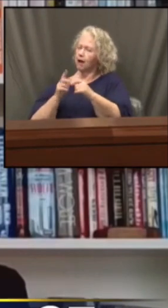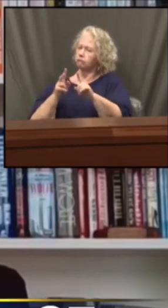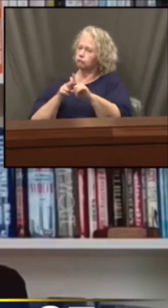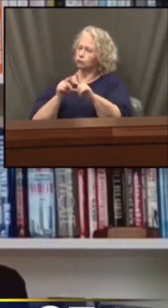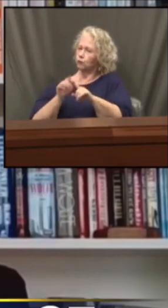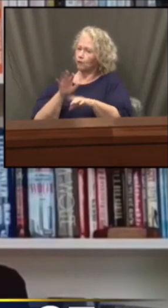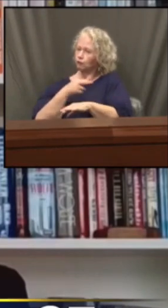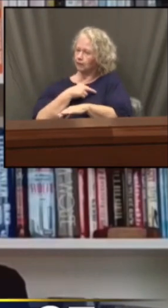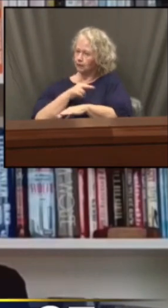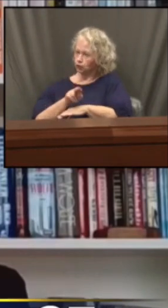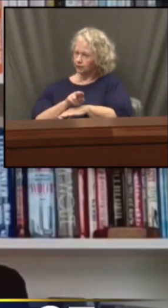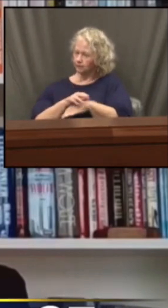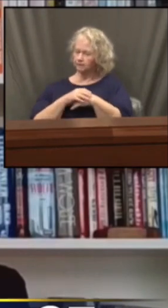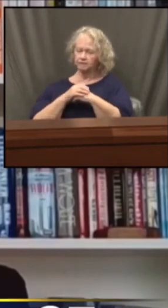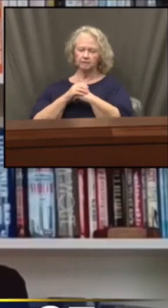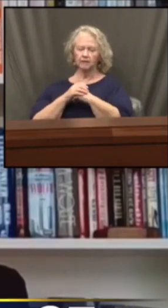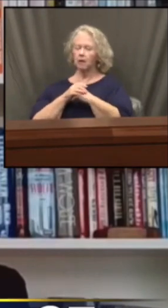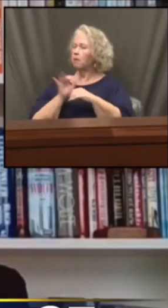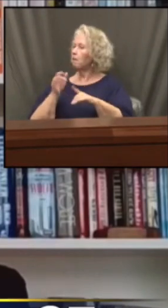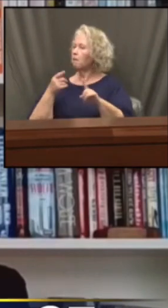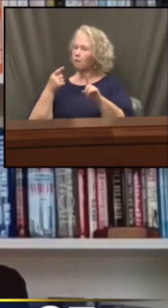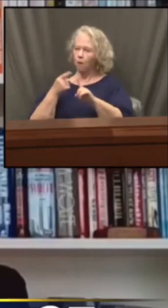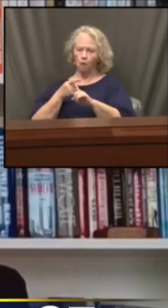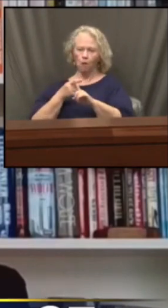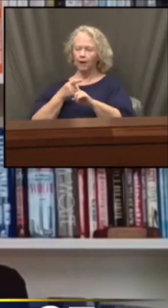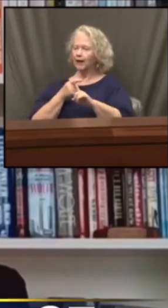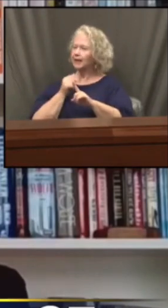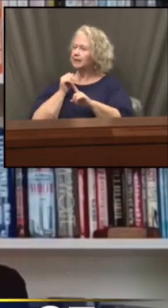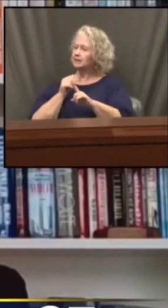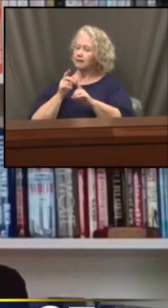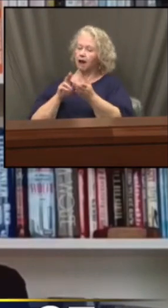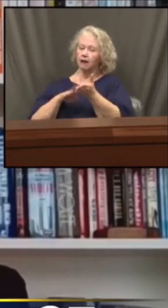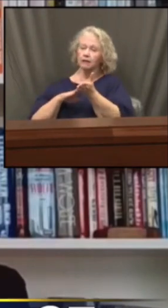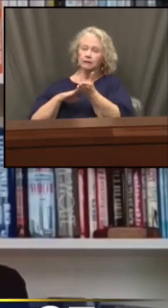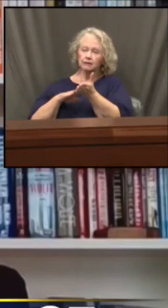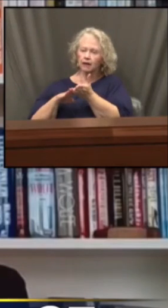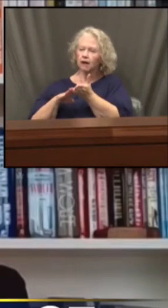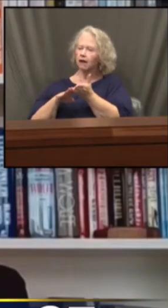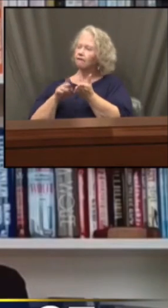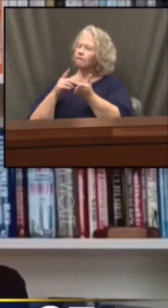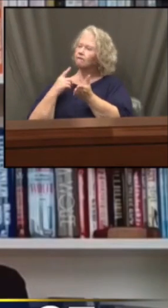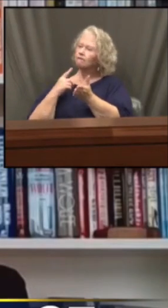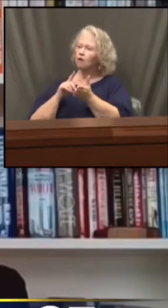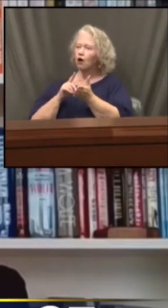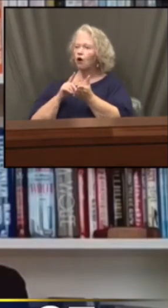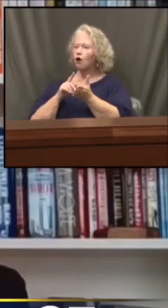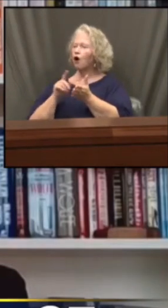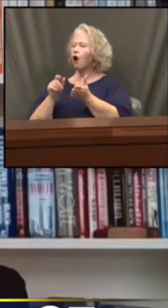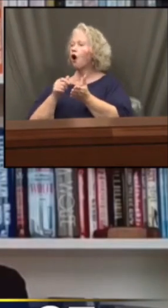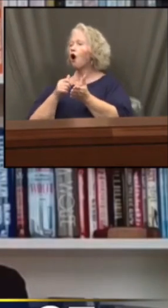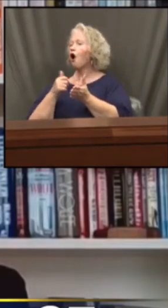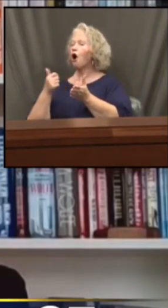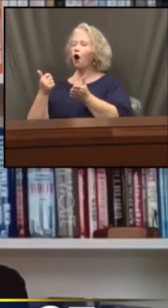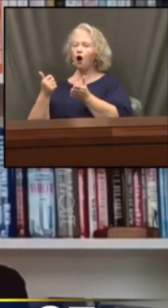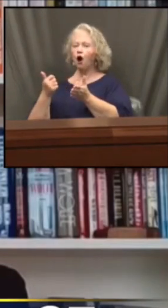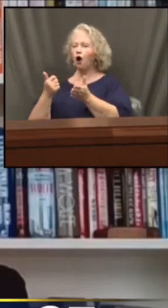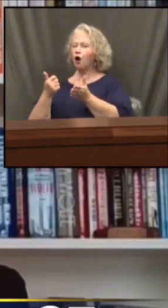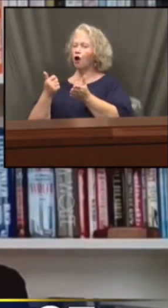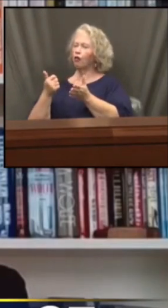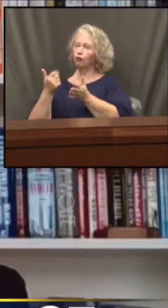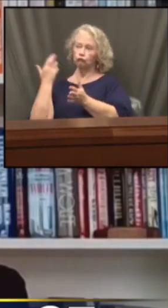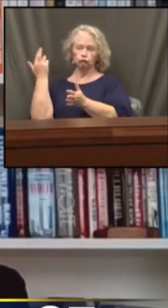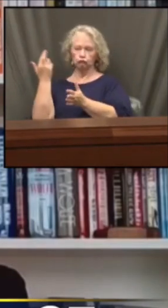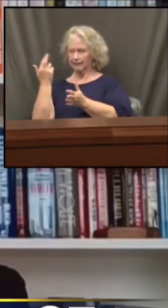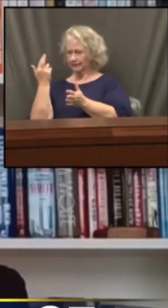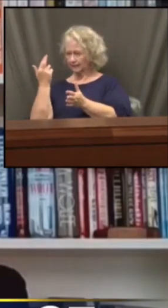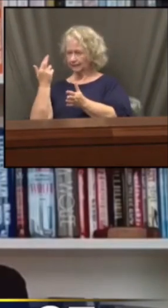not intended to be an exemption or for other types of objections, but it is meant